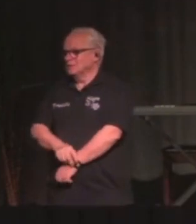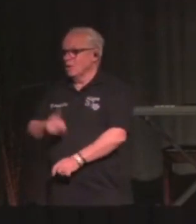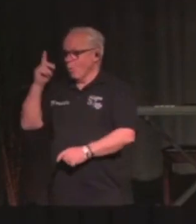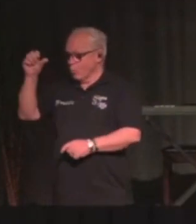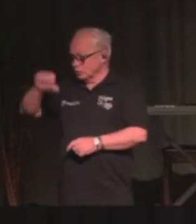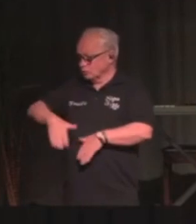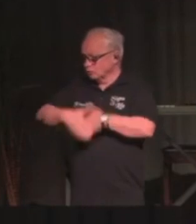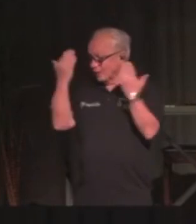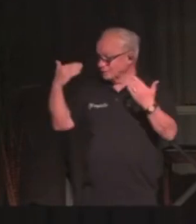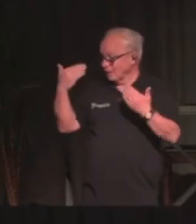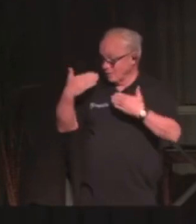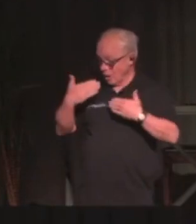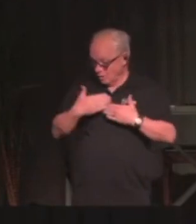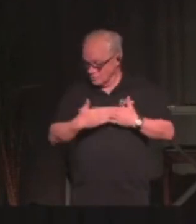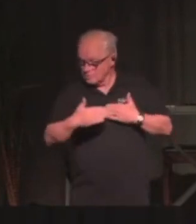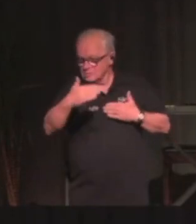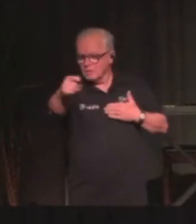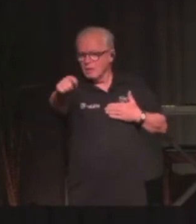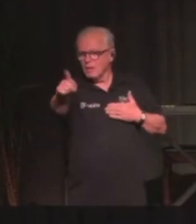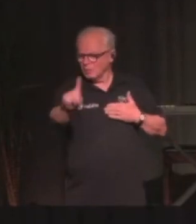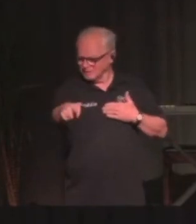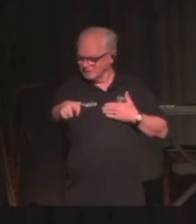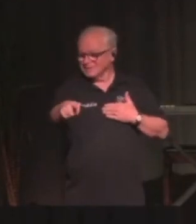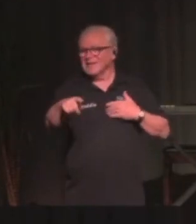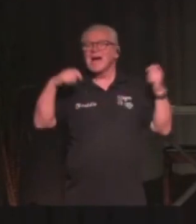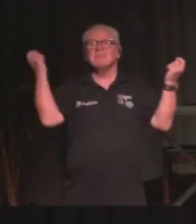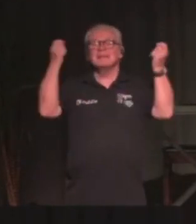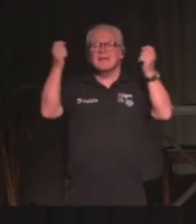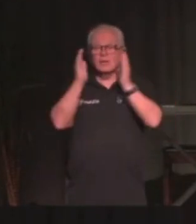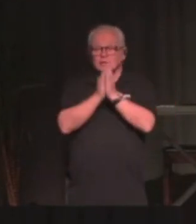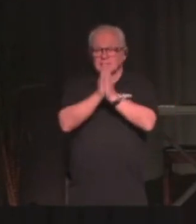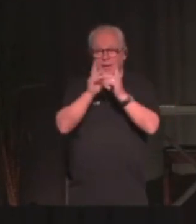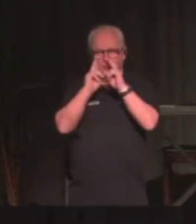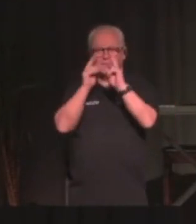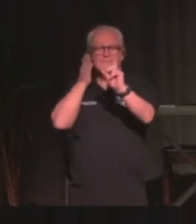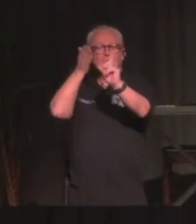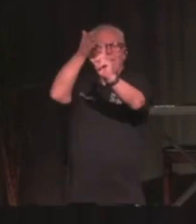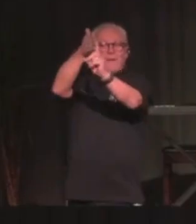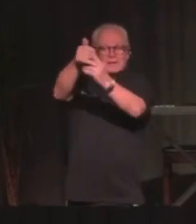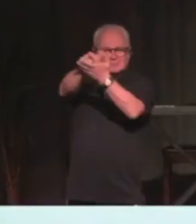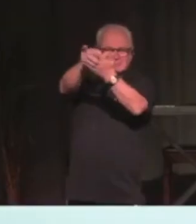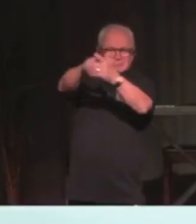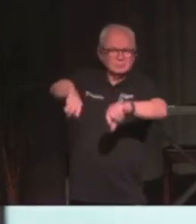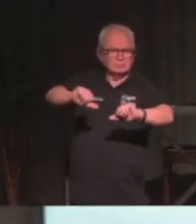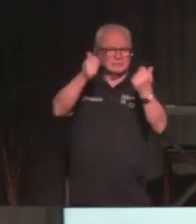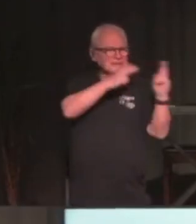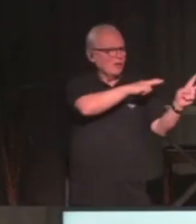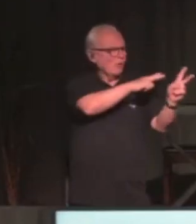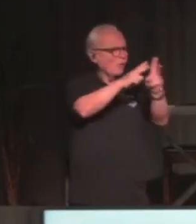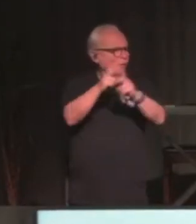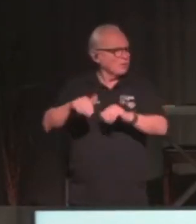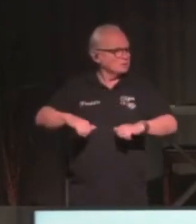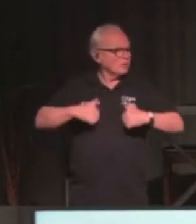100 days takes us to Pentecost Sunday. And so we're looking forward to that. It's great to see you all this morning. Before we begin,